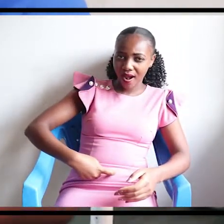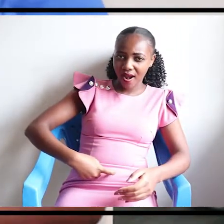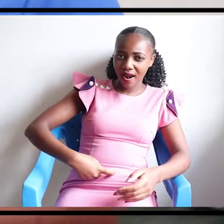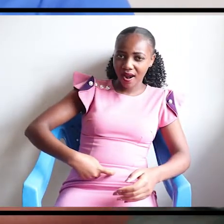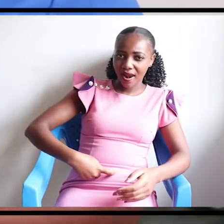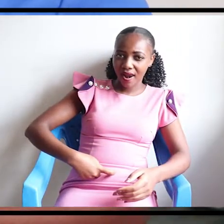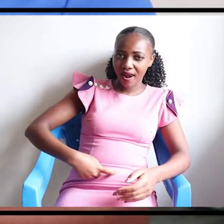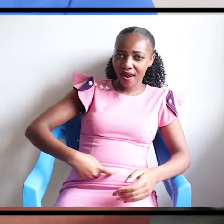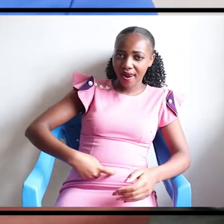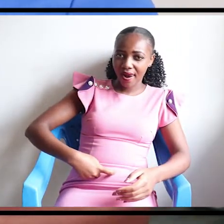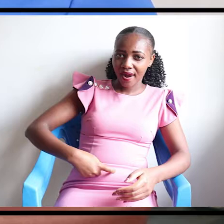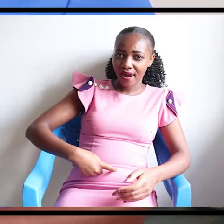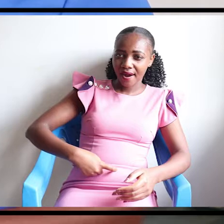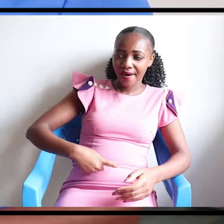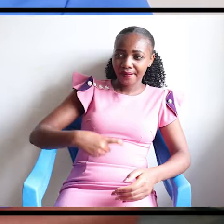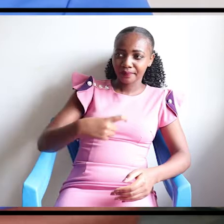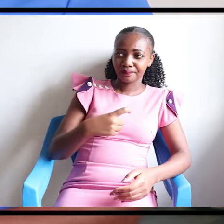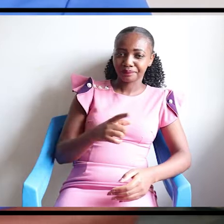has